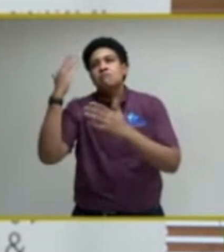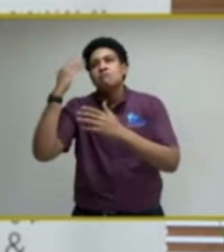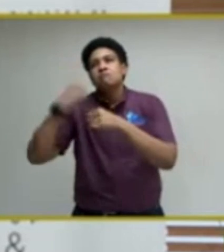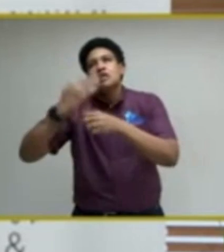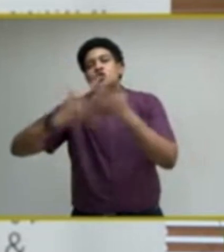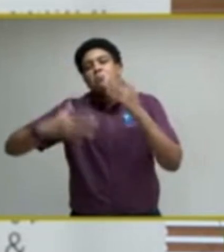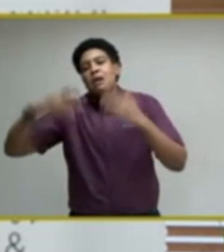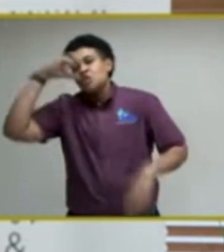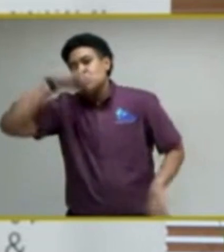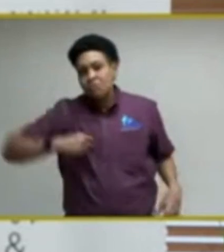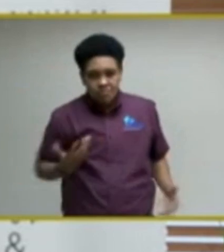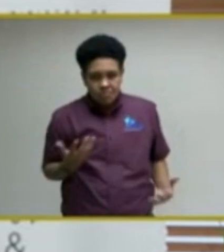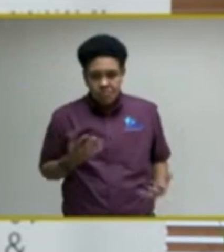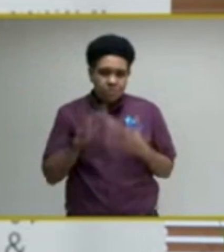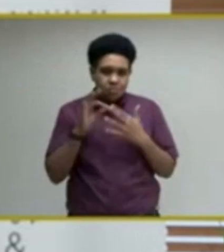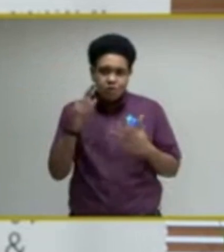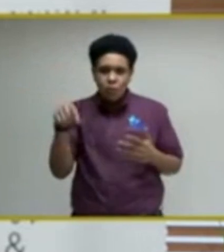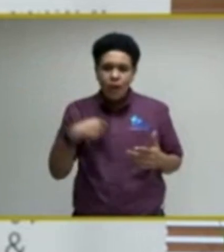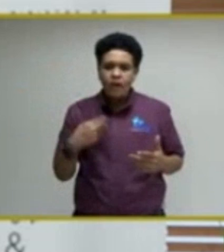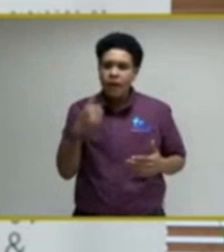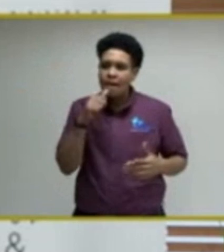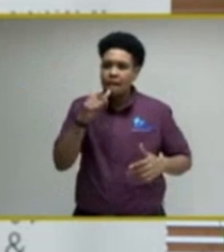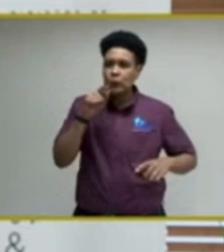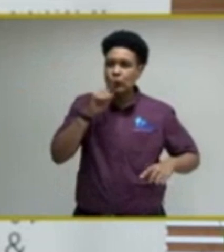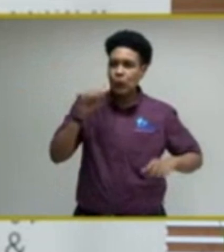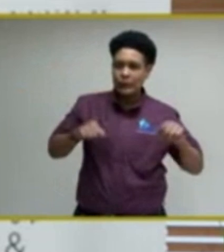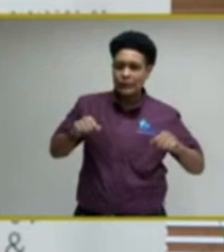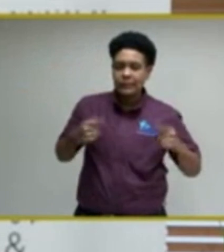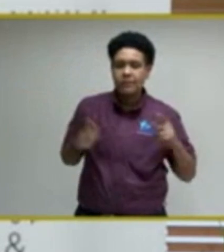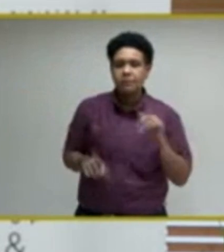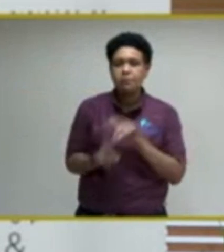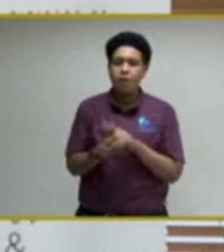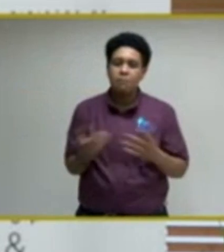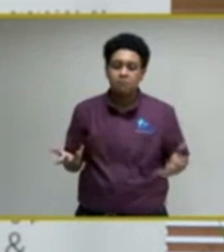is aiming to have 65% of the population